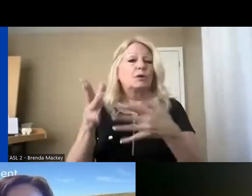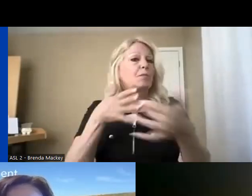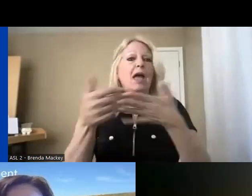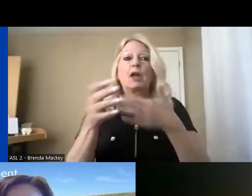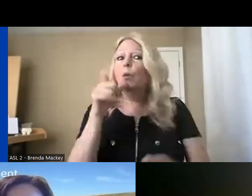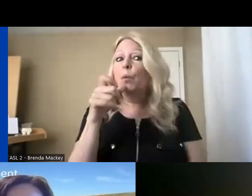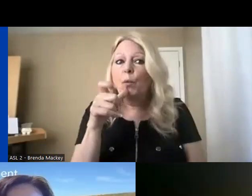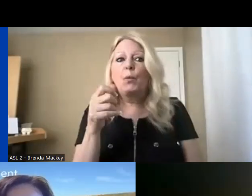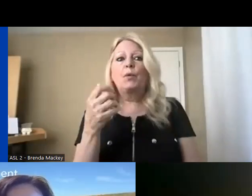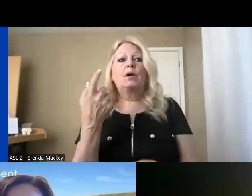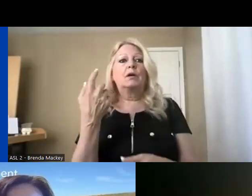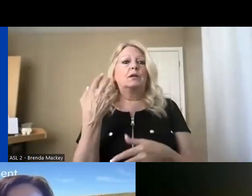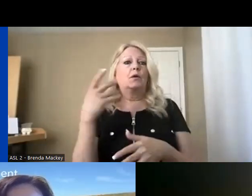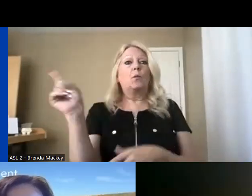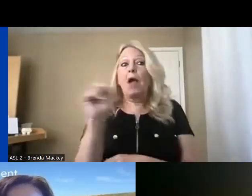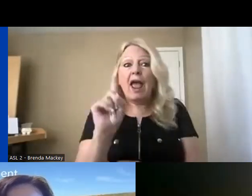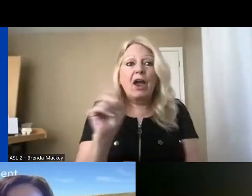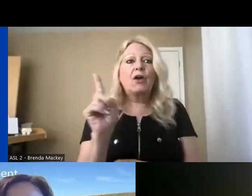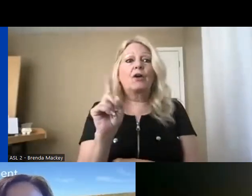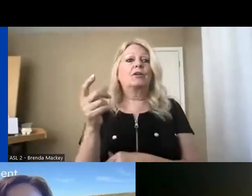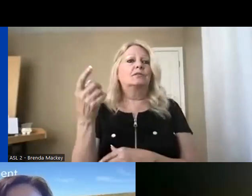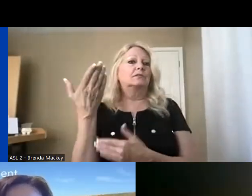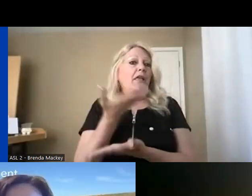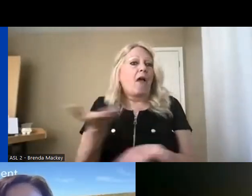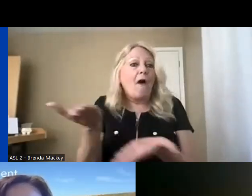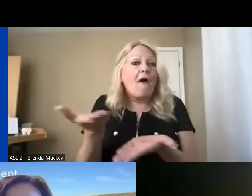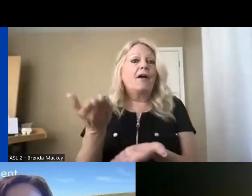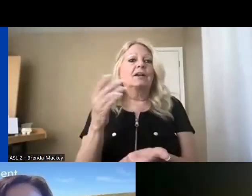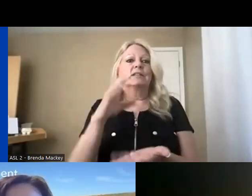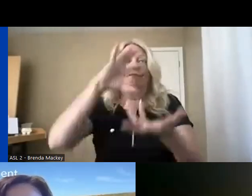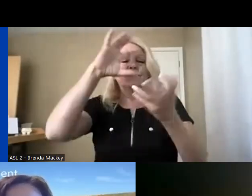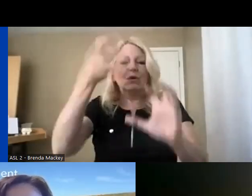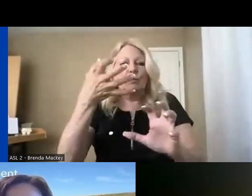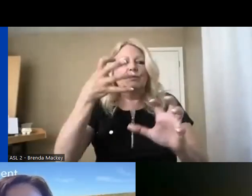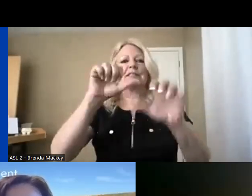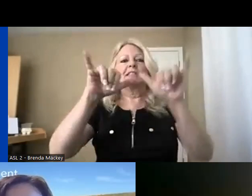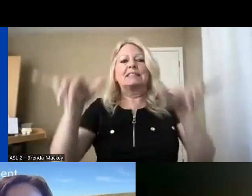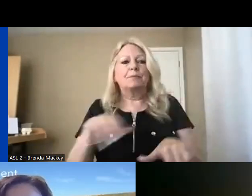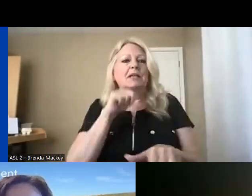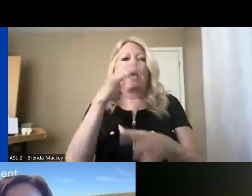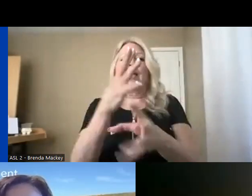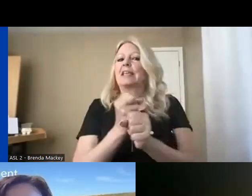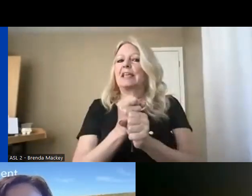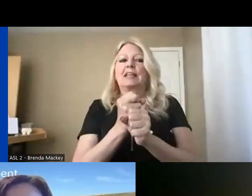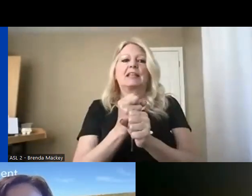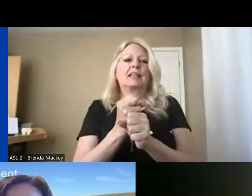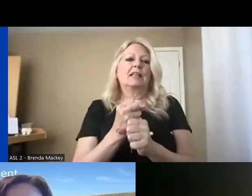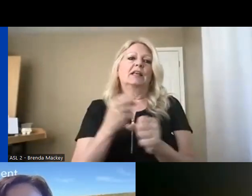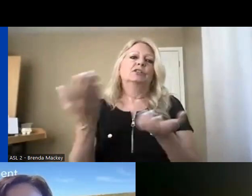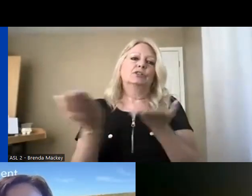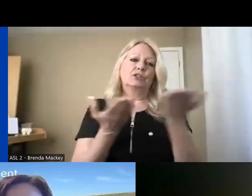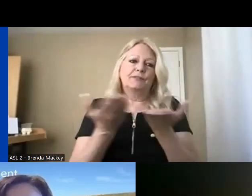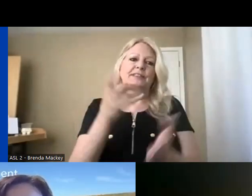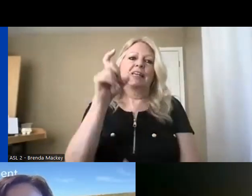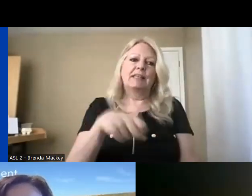don't have to feel so confused and by the system, and then just end up not getting the services they need because they can't navigate